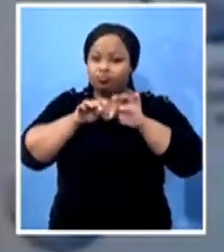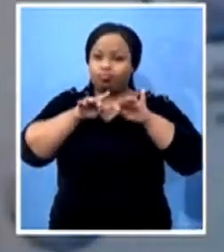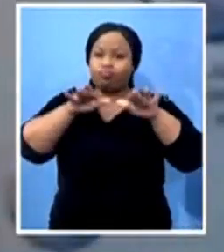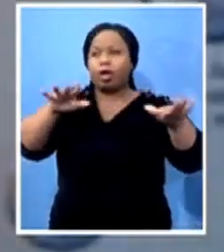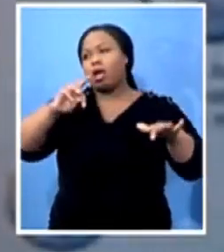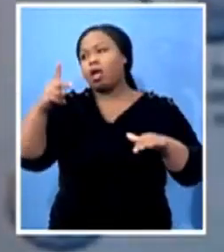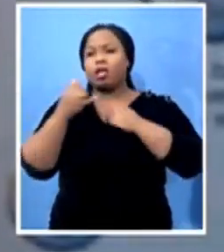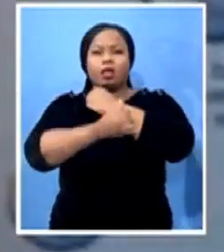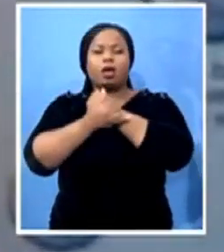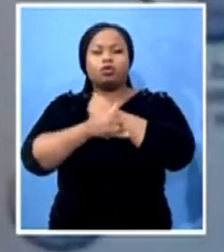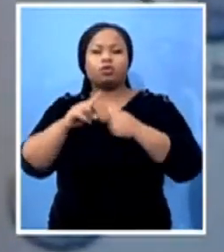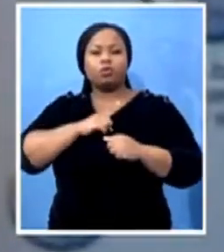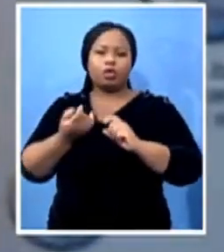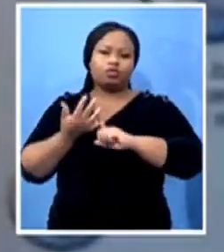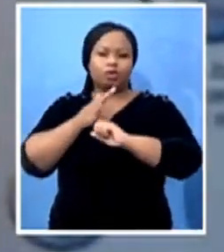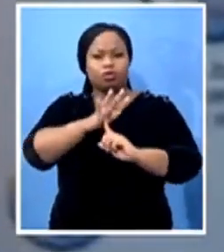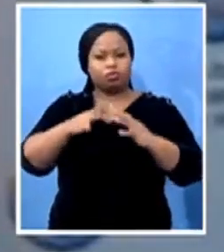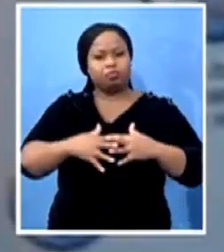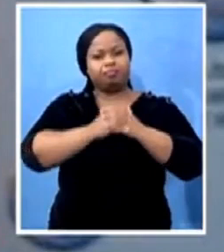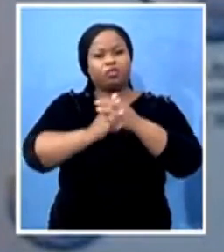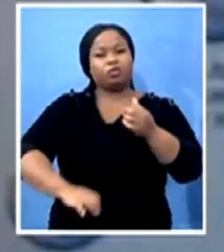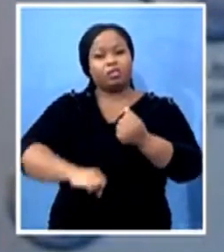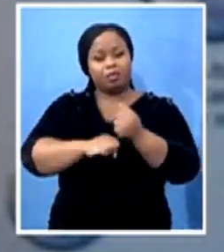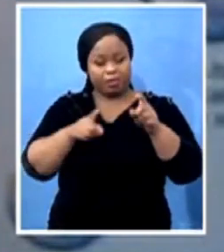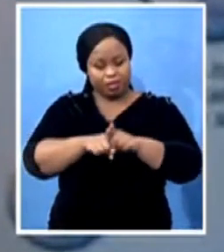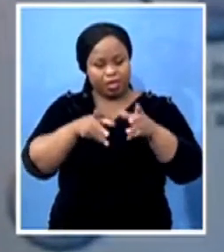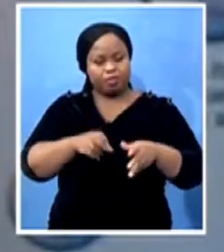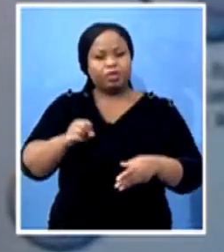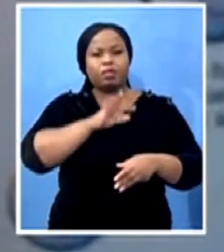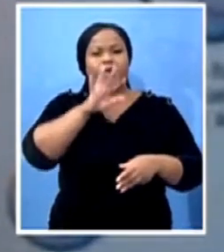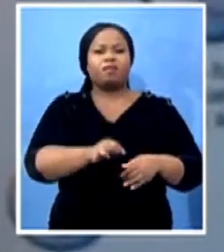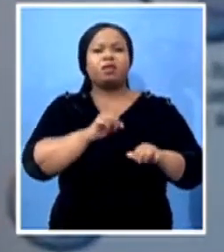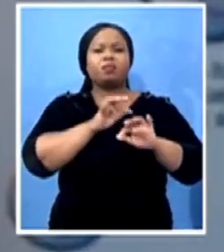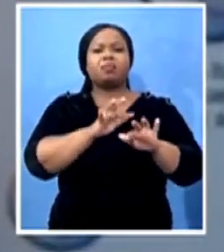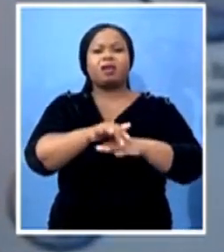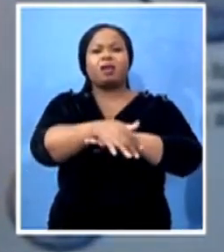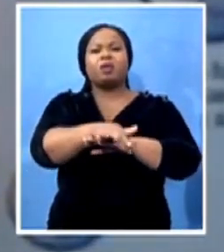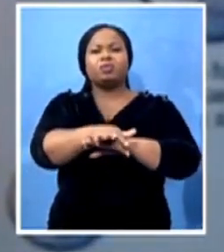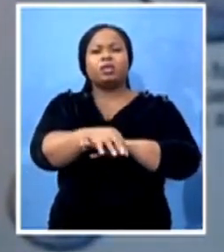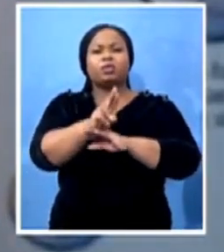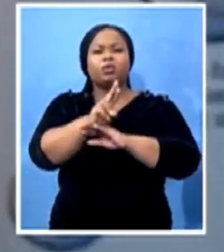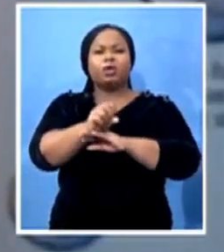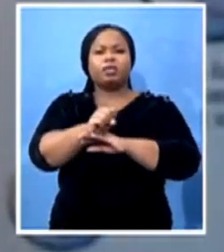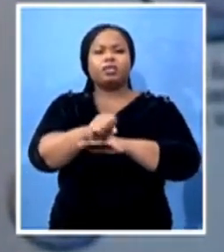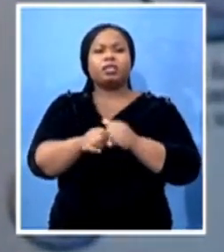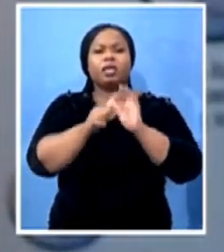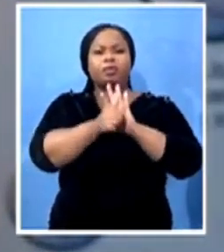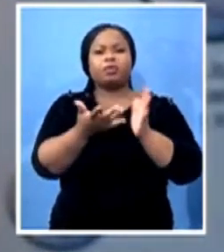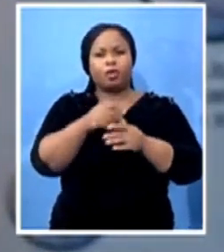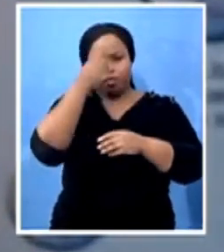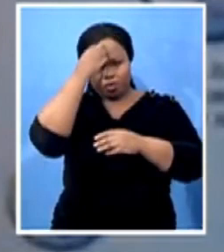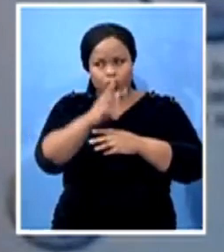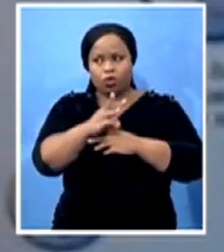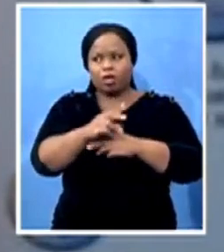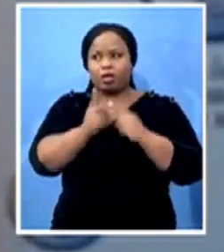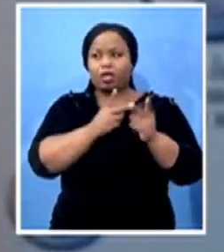in South Africa, there have also been protests outside the U.S. Embassy in Pretoria. And, of course, this is all in